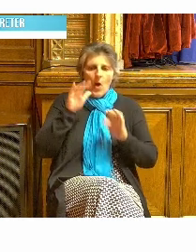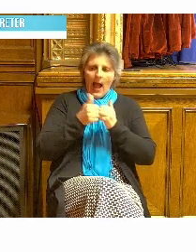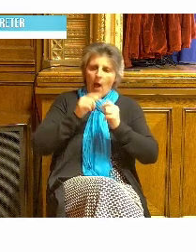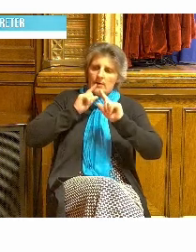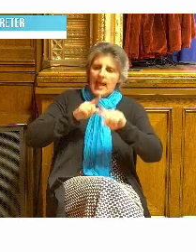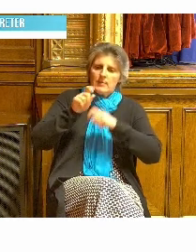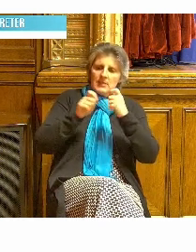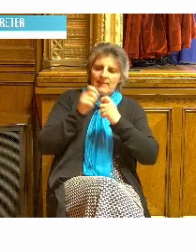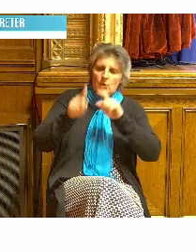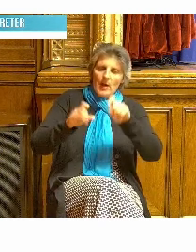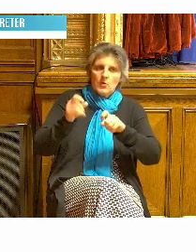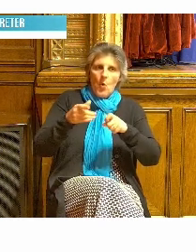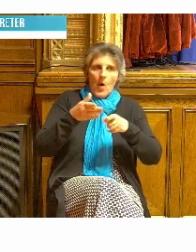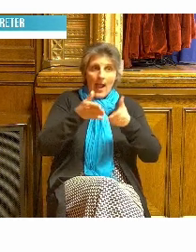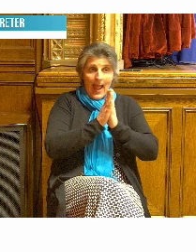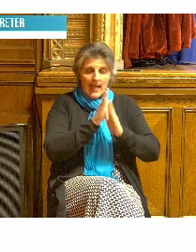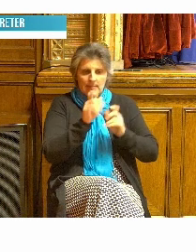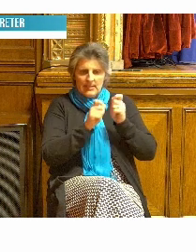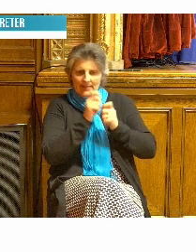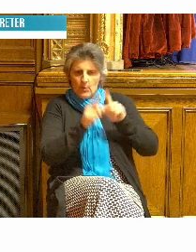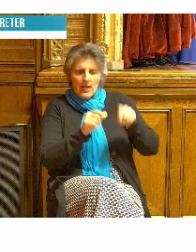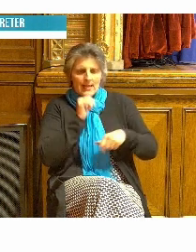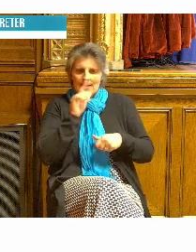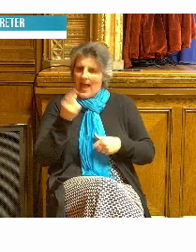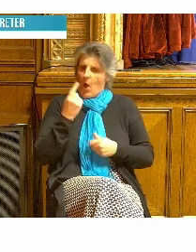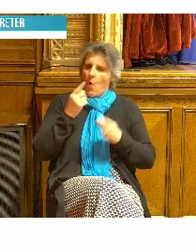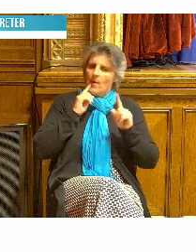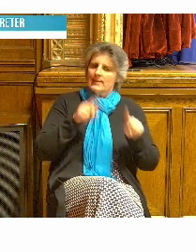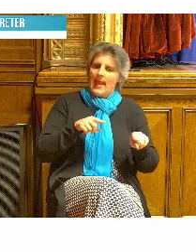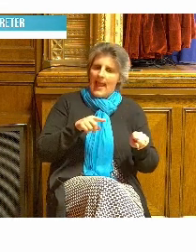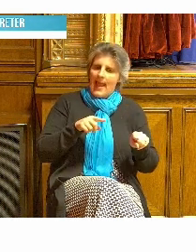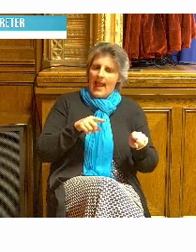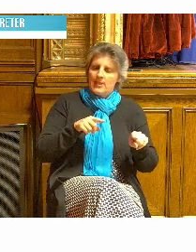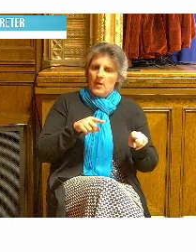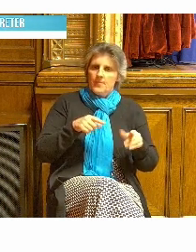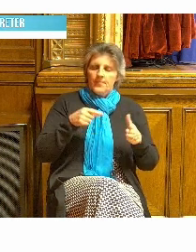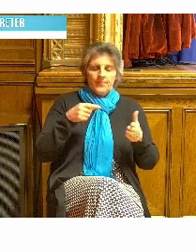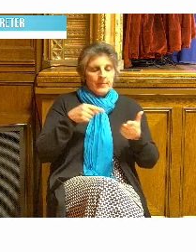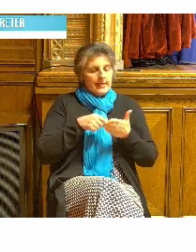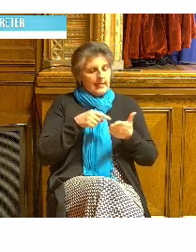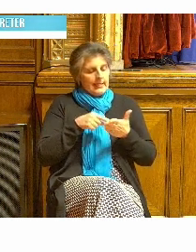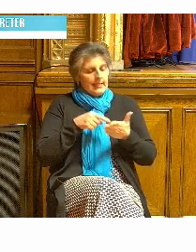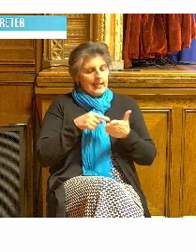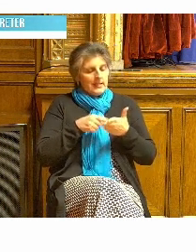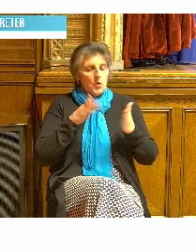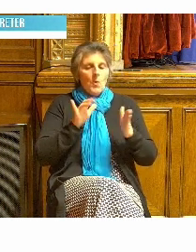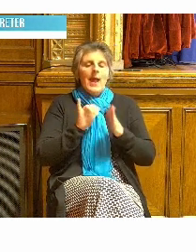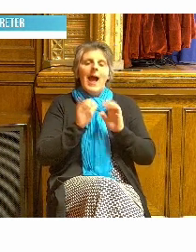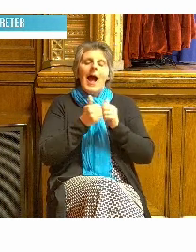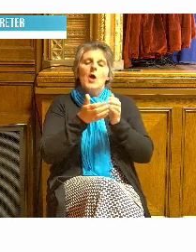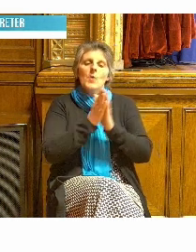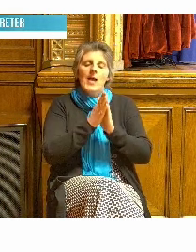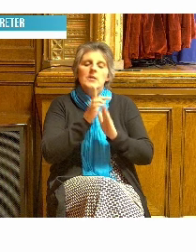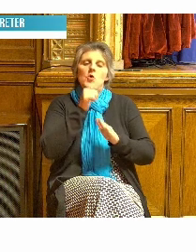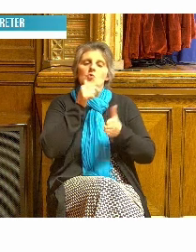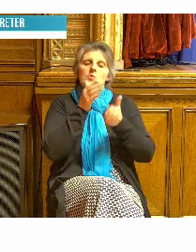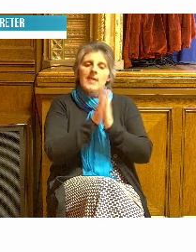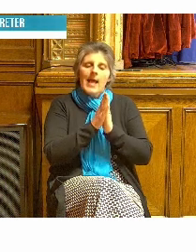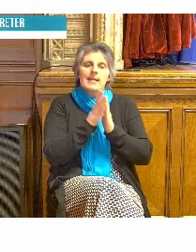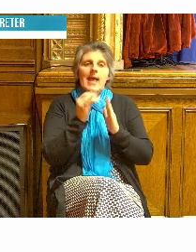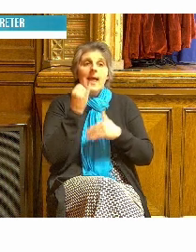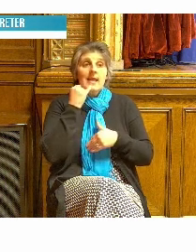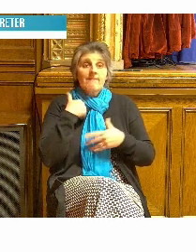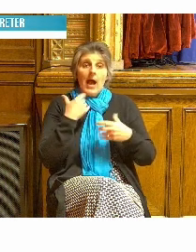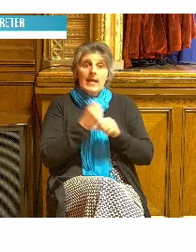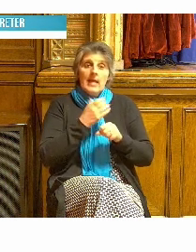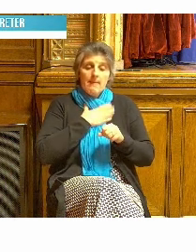answer certain questions or ask certain questions. It's not always the answer. It's a way you ask it. It's who's asking it. And if I